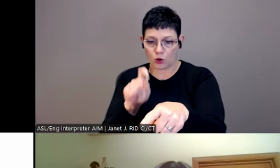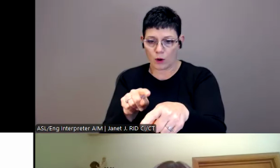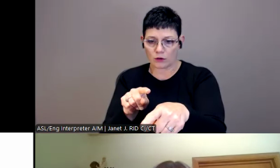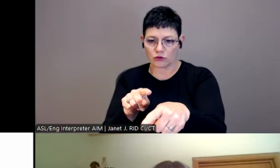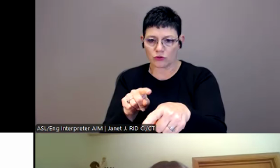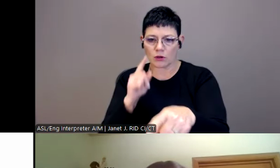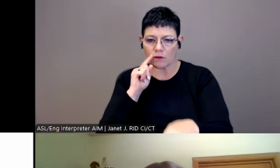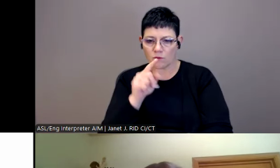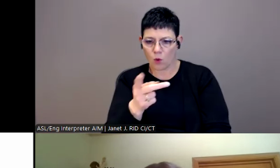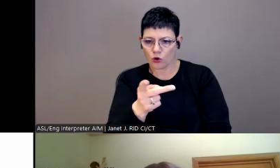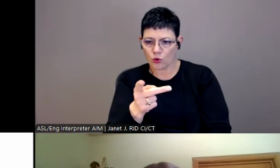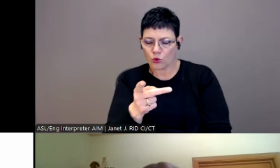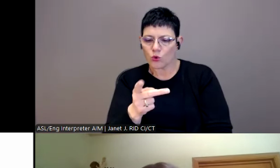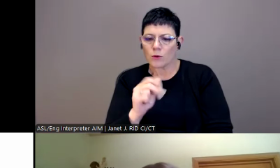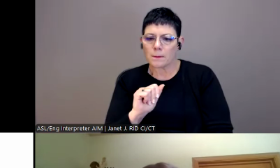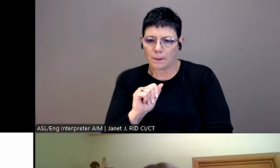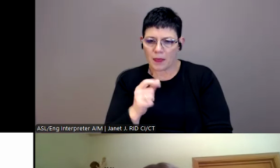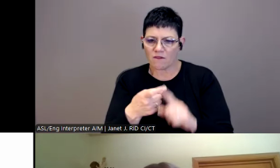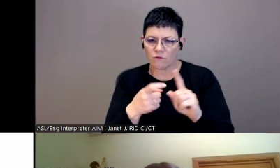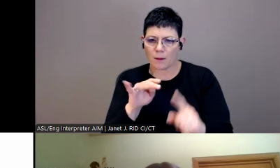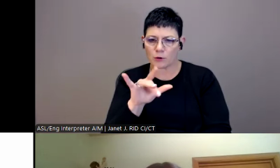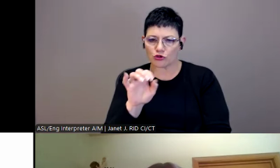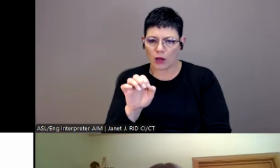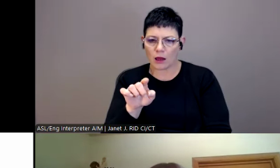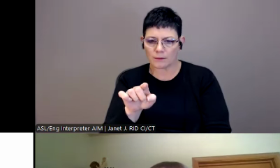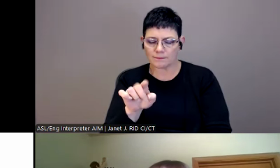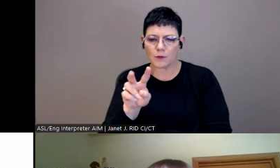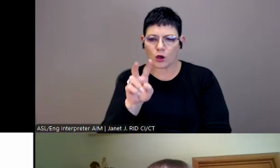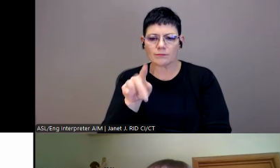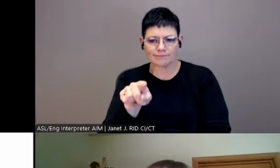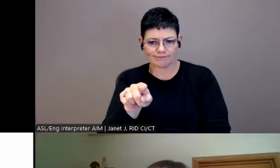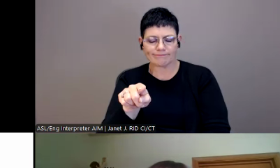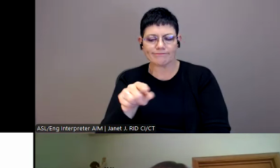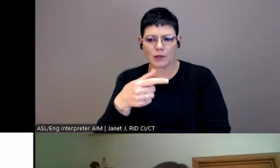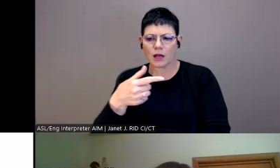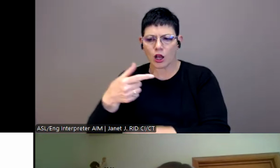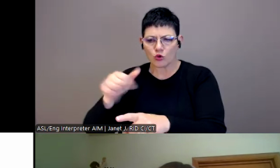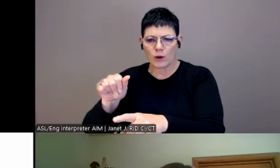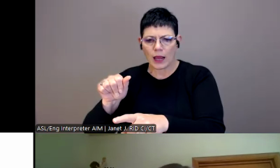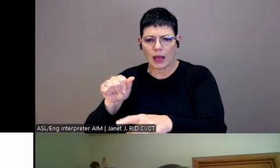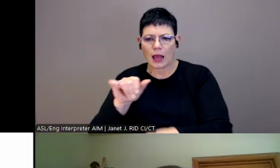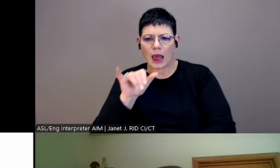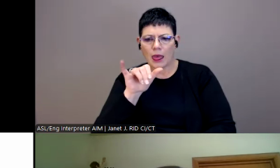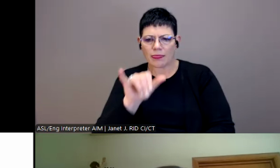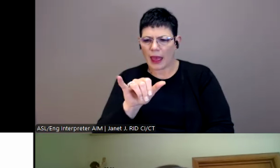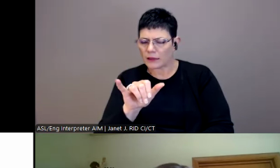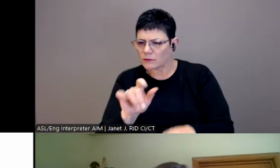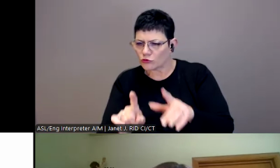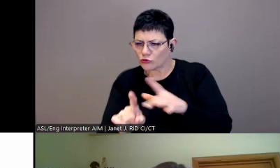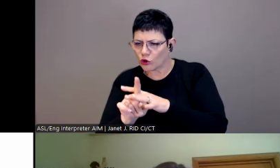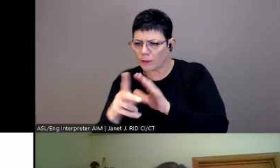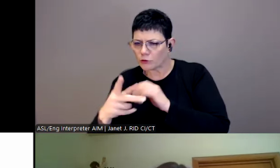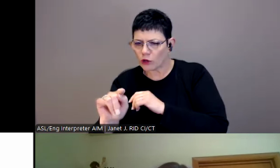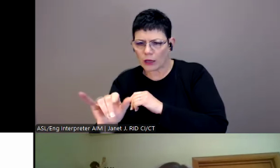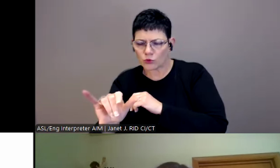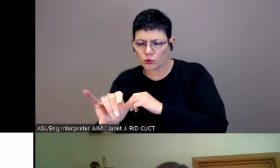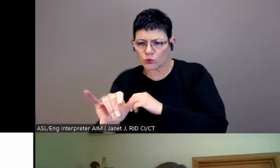you, and from Michelle. There is a question in Q&A, and it is reflected also a little bit in chat. With a focus